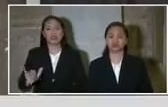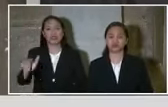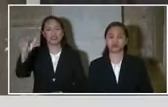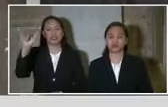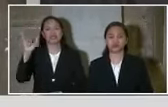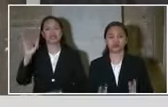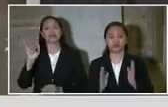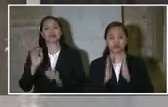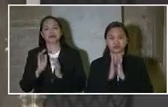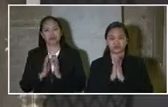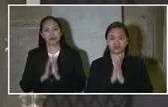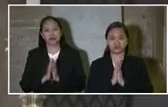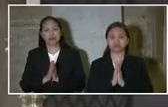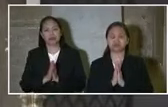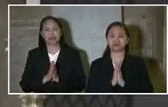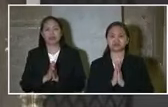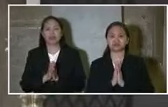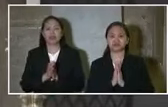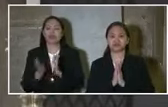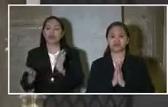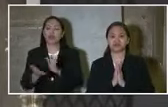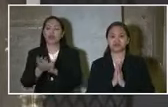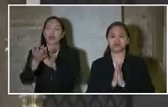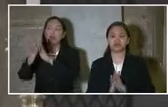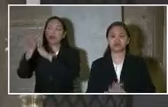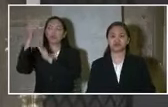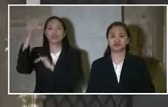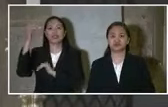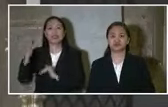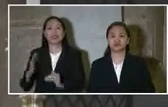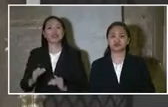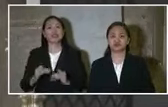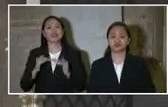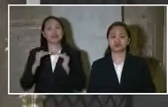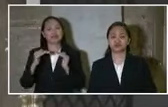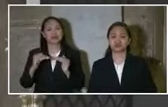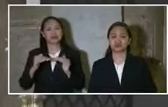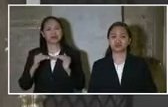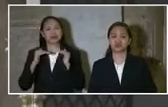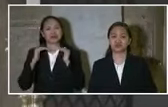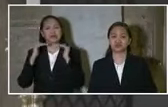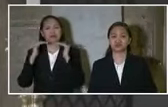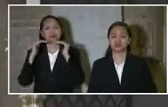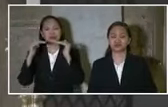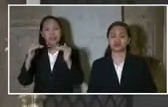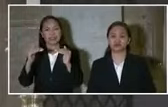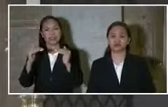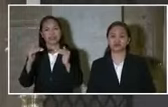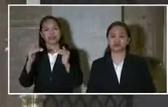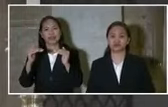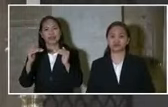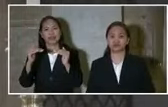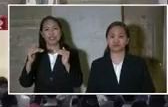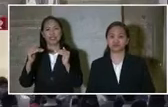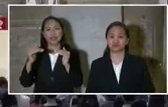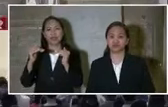life. Amen. Papuri sa Diyos sa kaitaan.